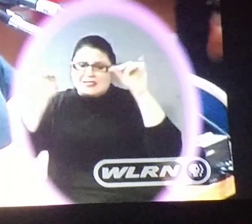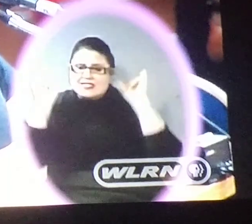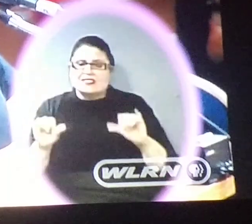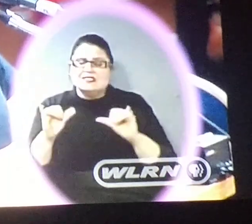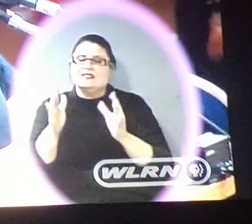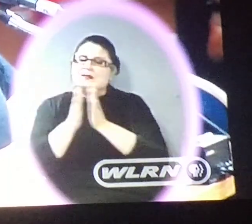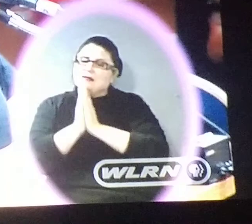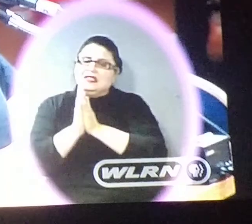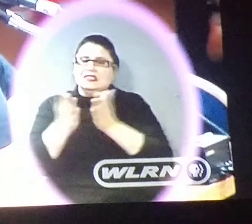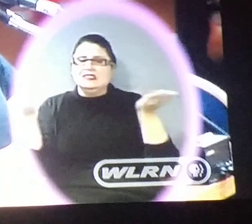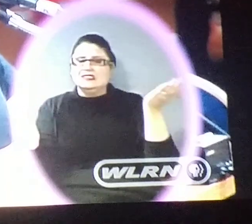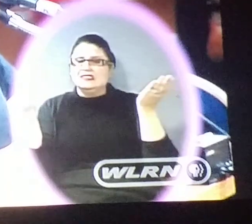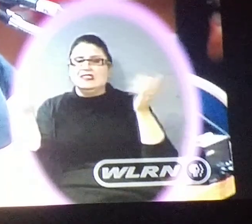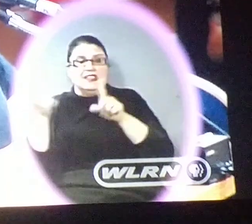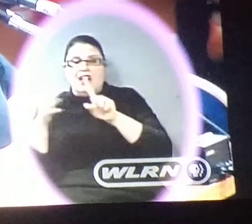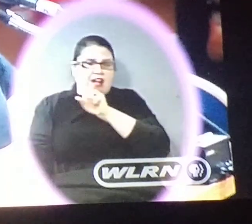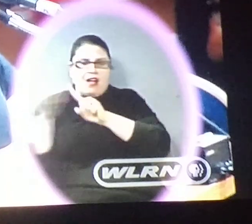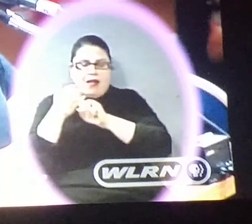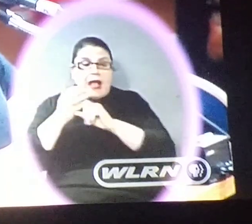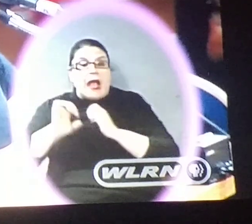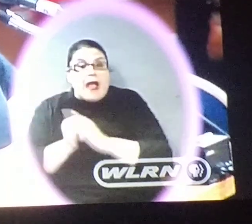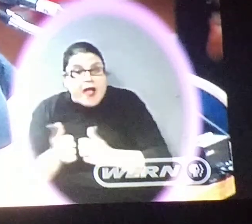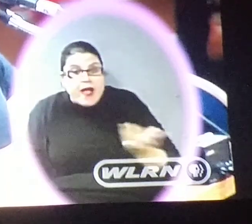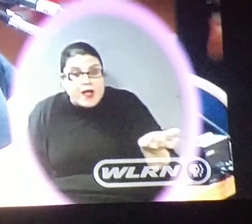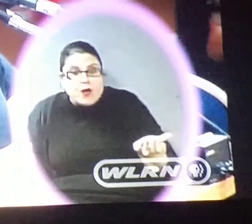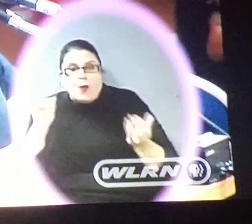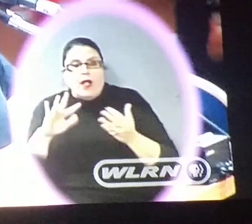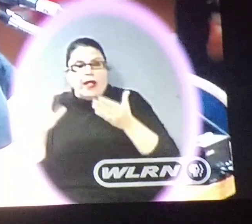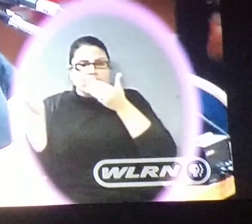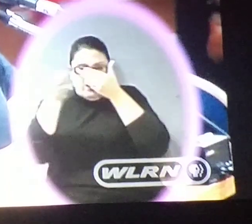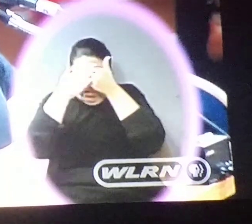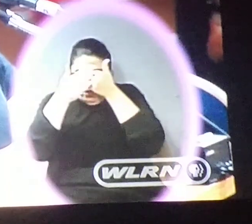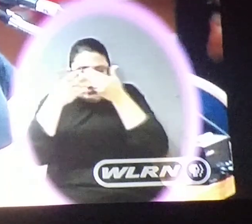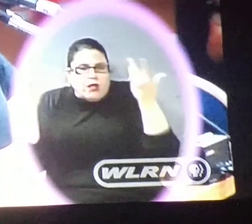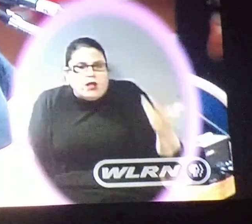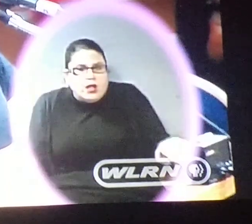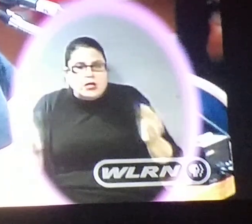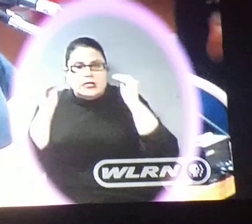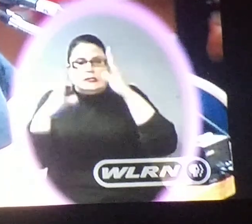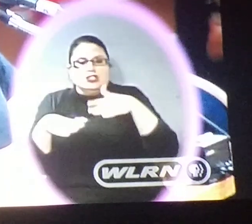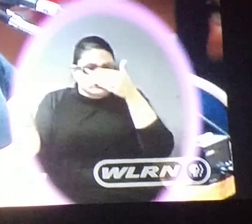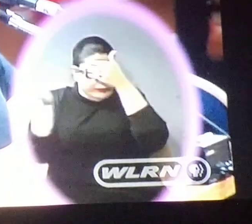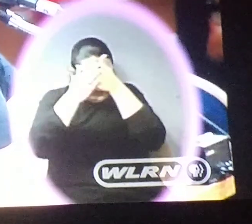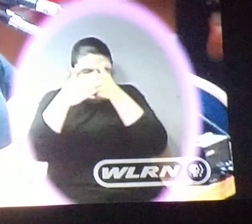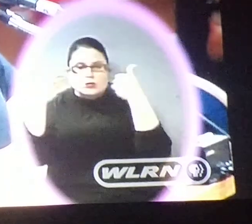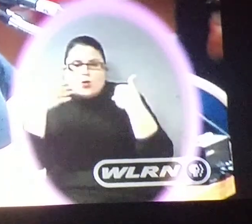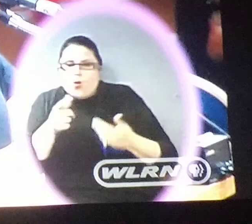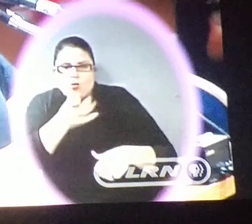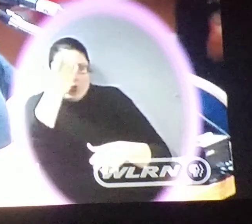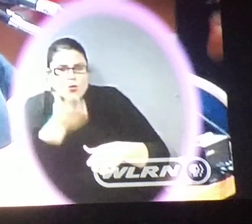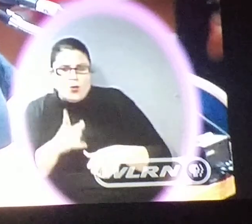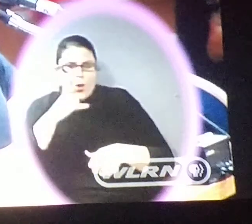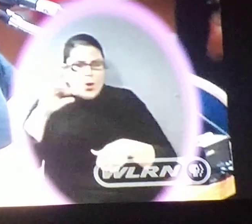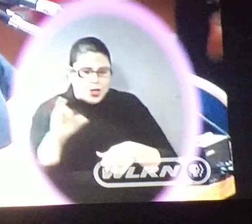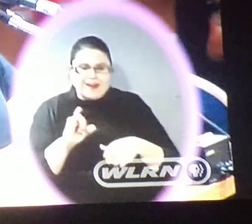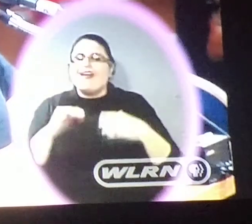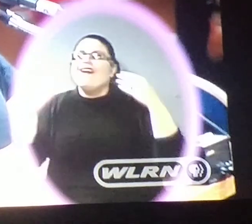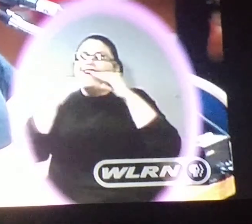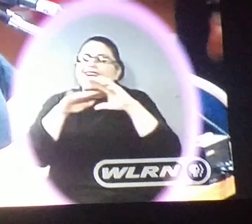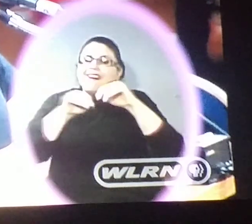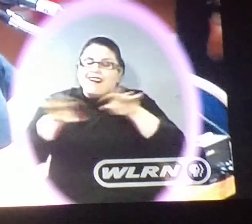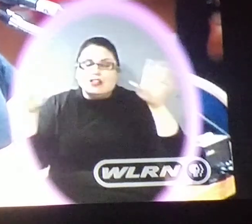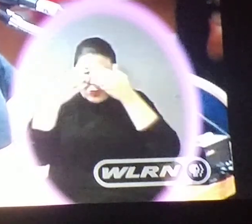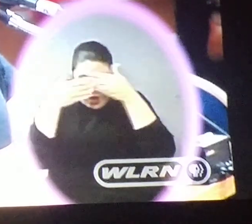same. How can he be caught and our kids be kept safe if teachers don't even know about him? Please help